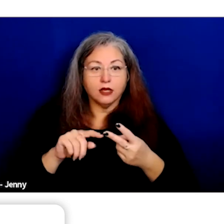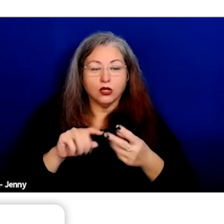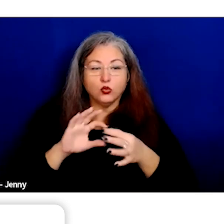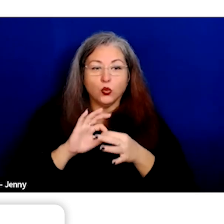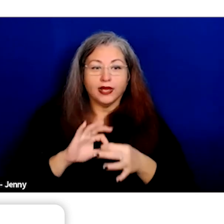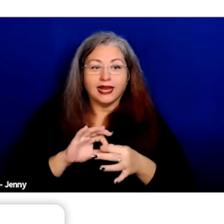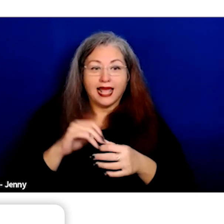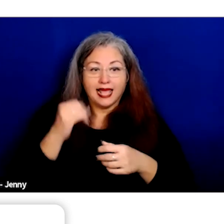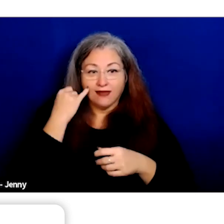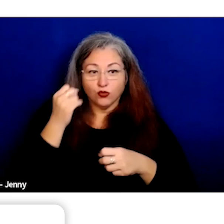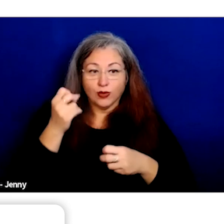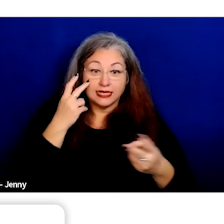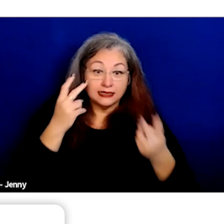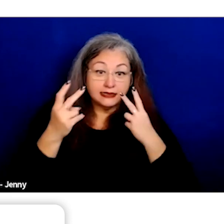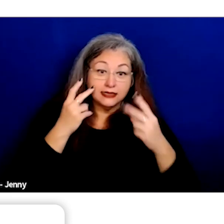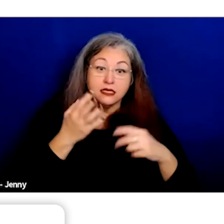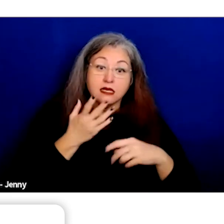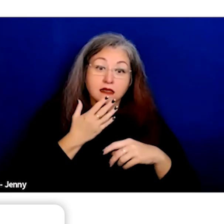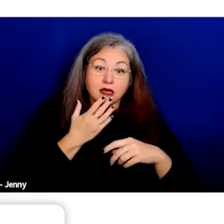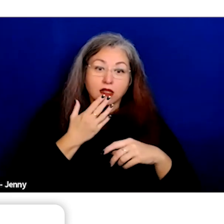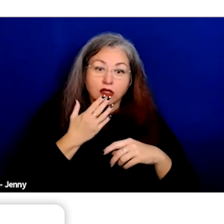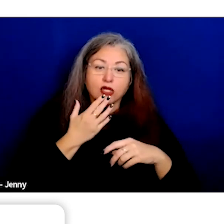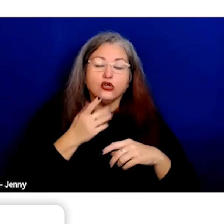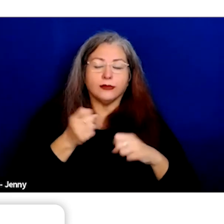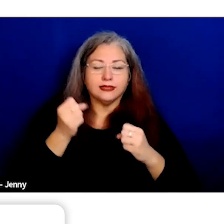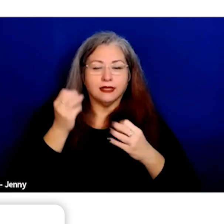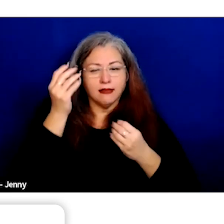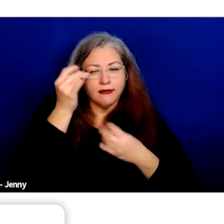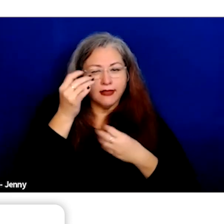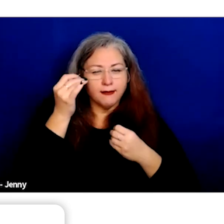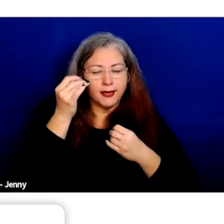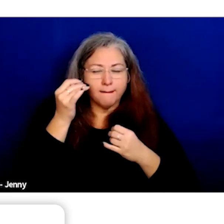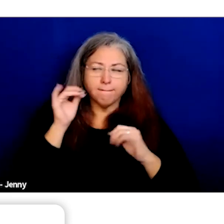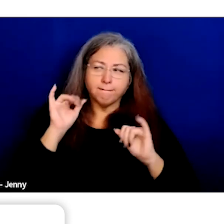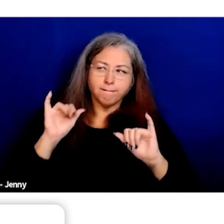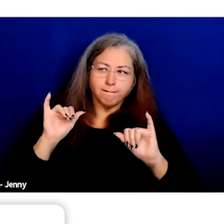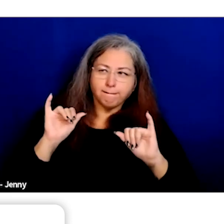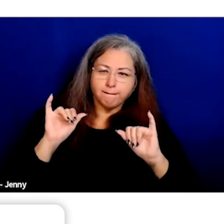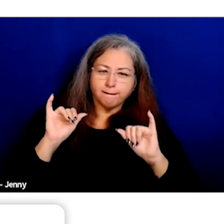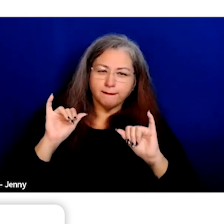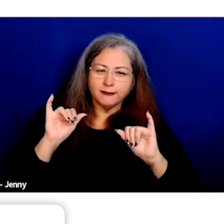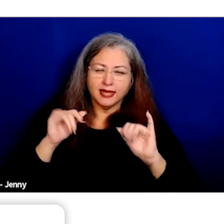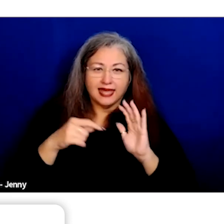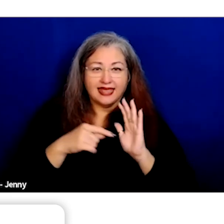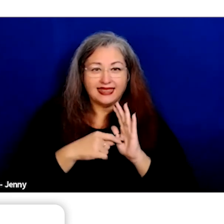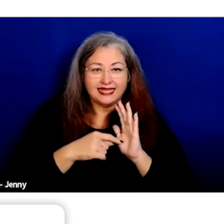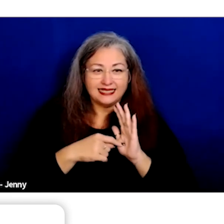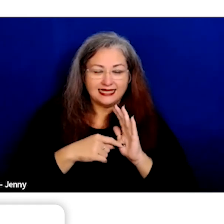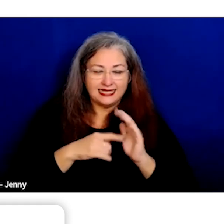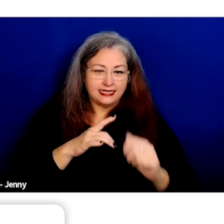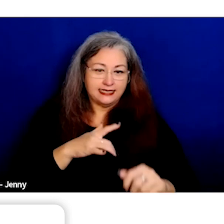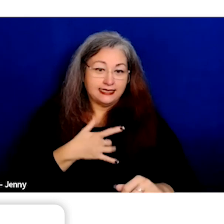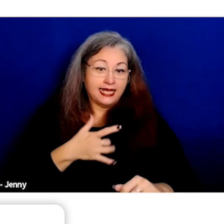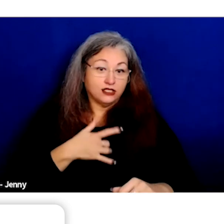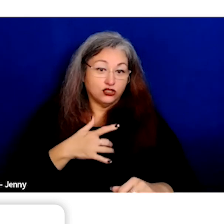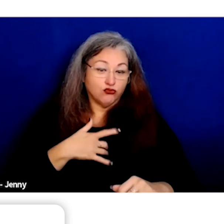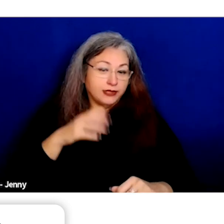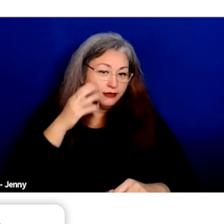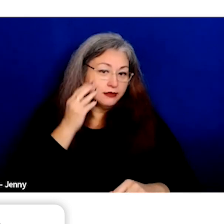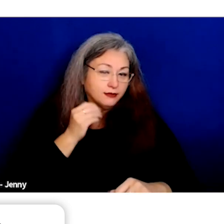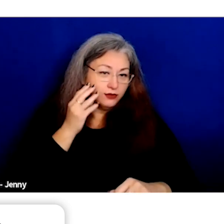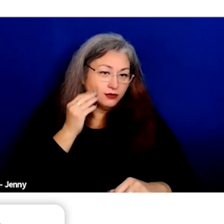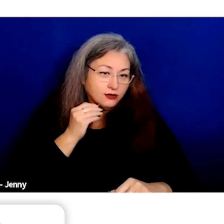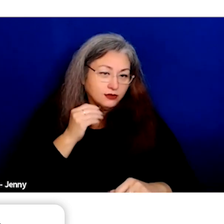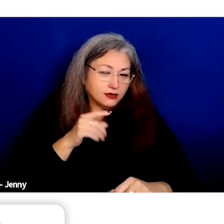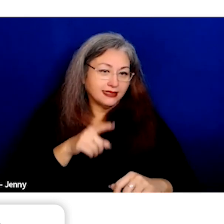with, if you can see color, really thinking about, okay, this is a sensory experience that I'm having